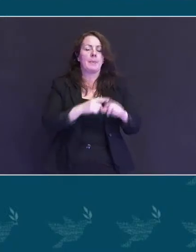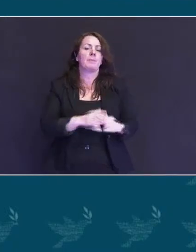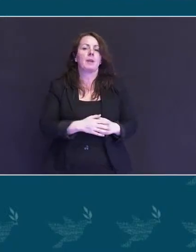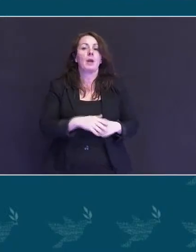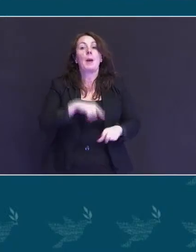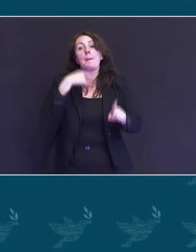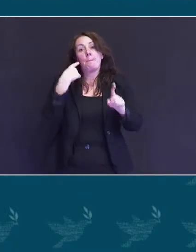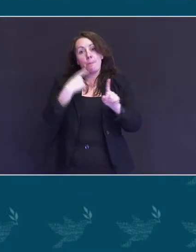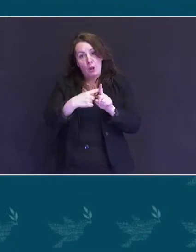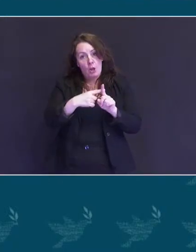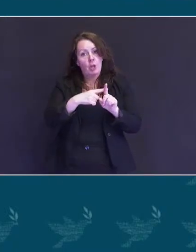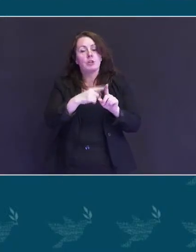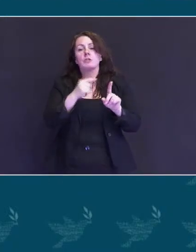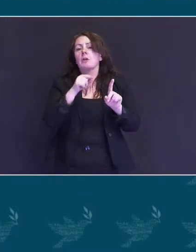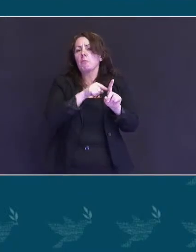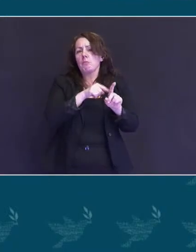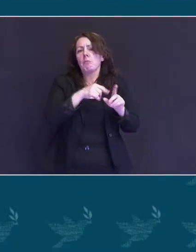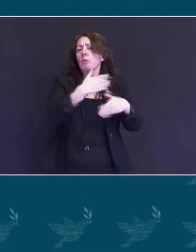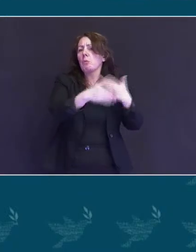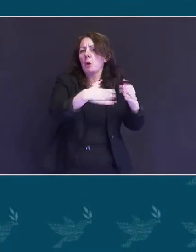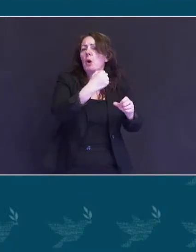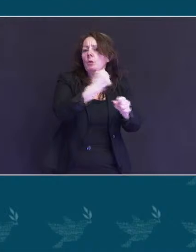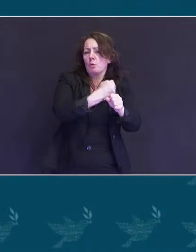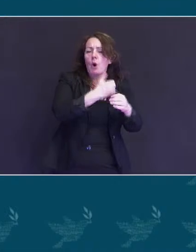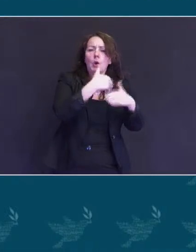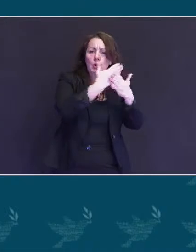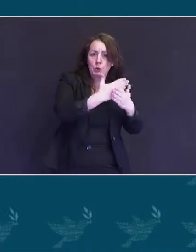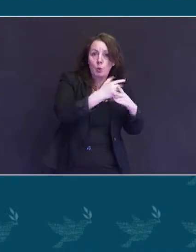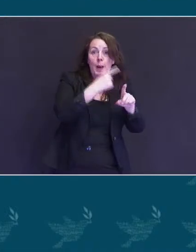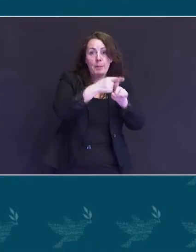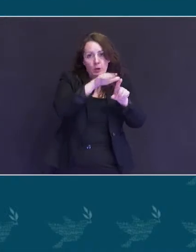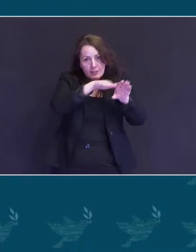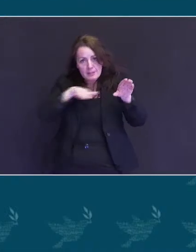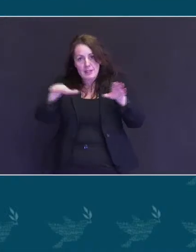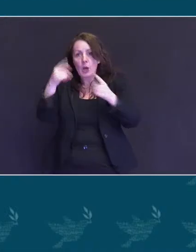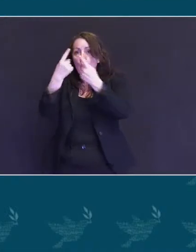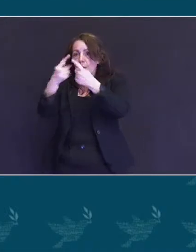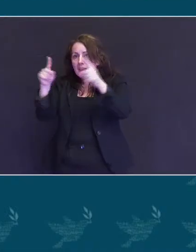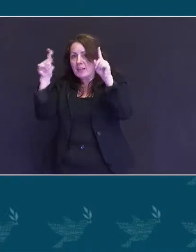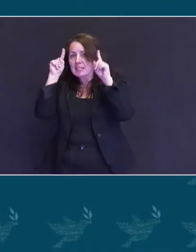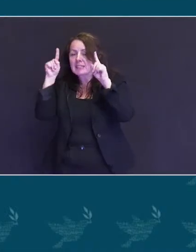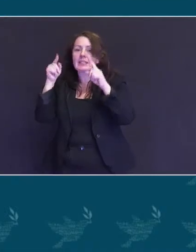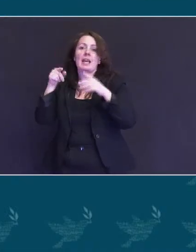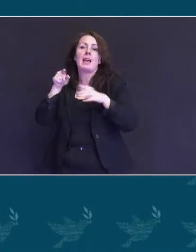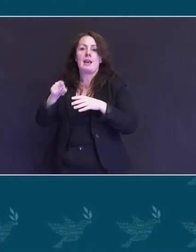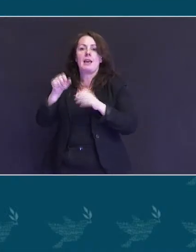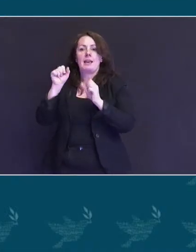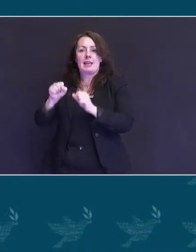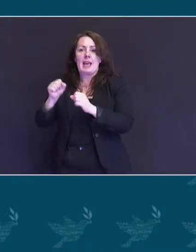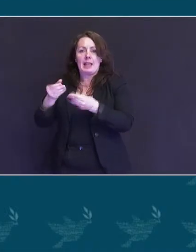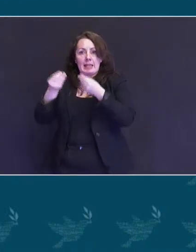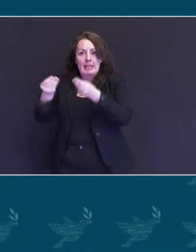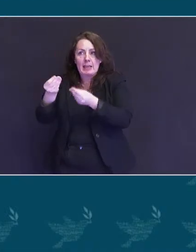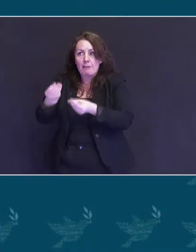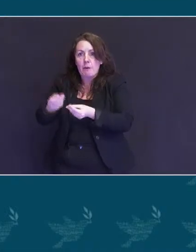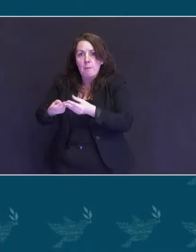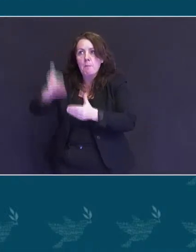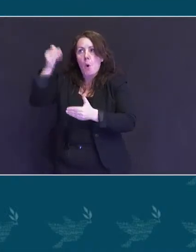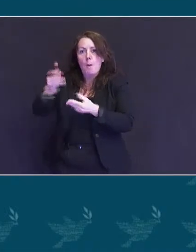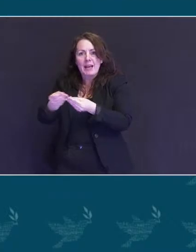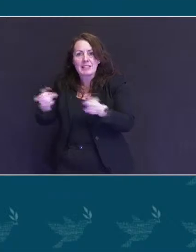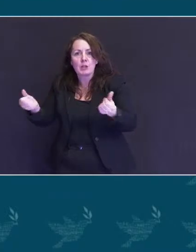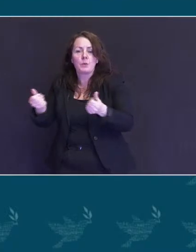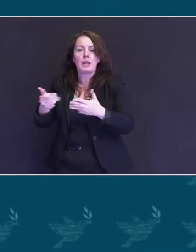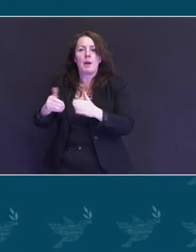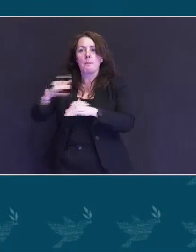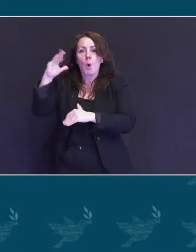need ongoing training for those that are already in work and propose new training for those that are still in